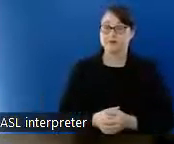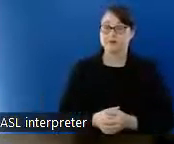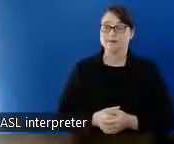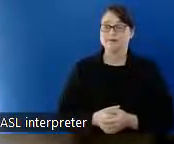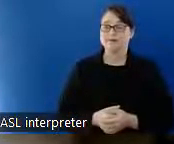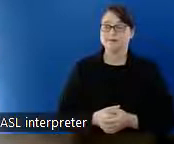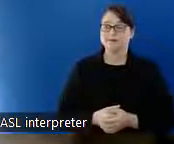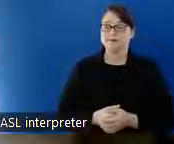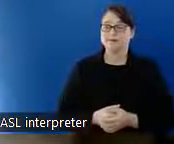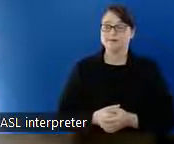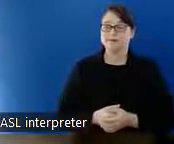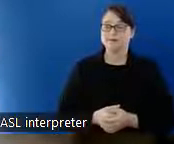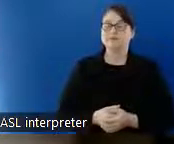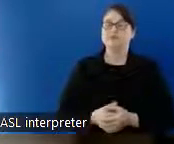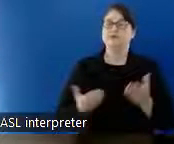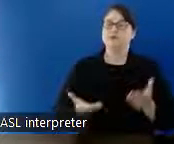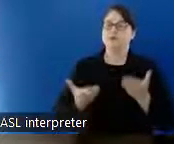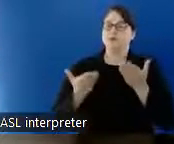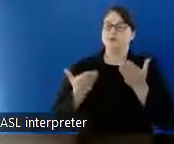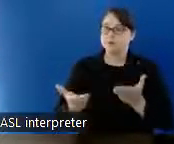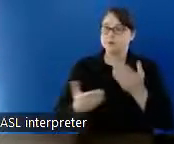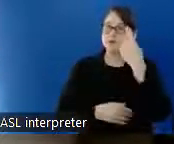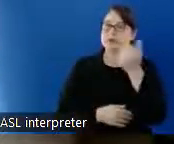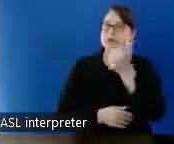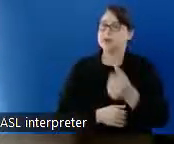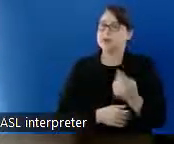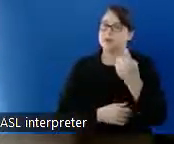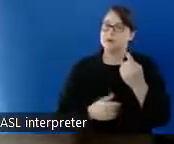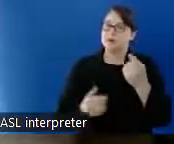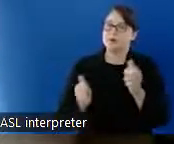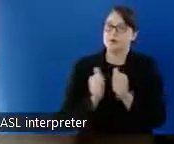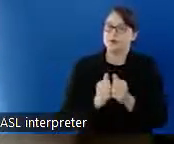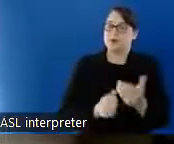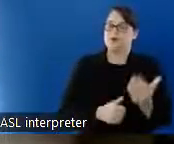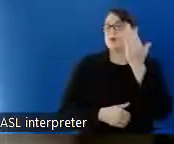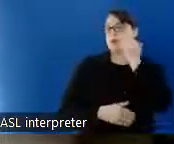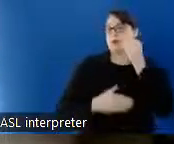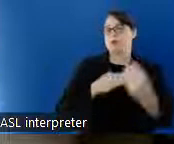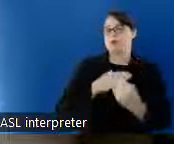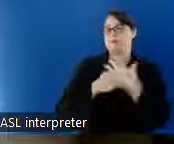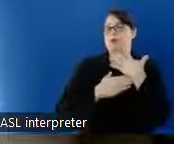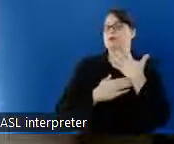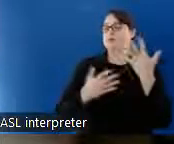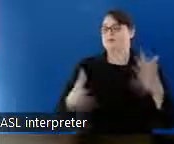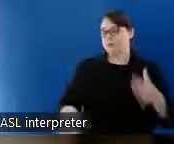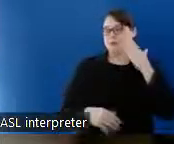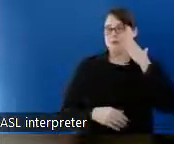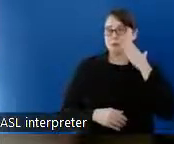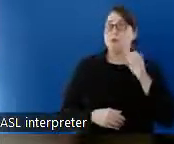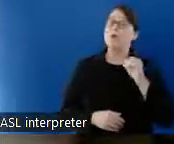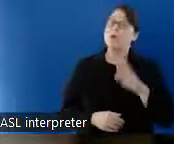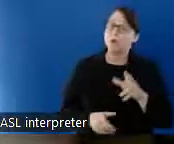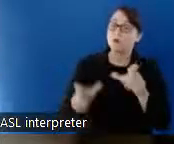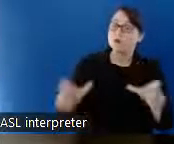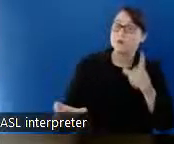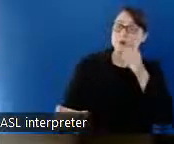Monkeypox vaccination is recommended for anyone with a known exposure to someone with monkeypox or for people who are at